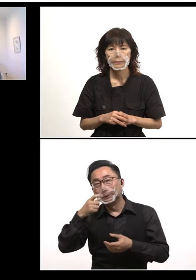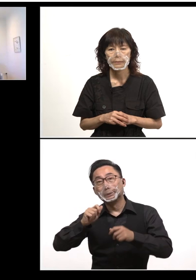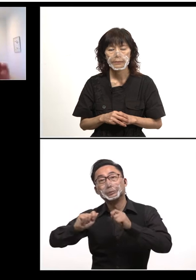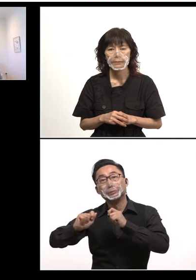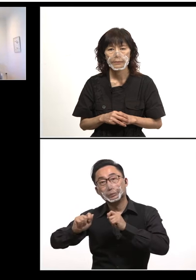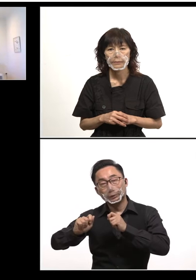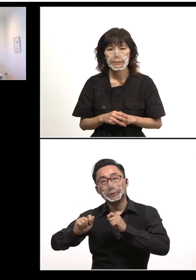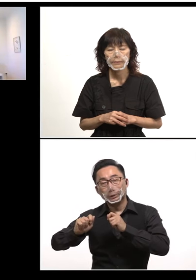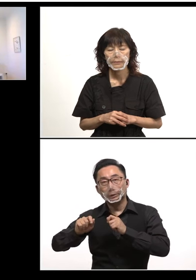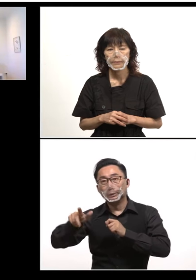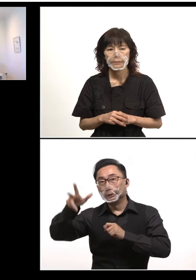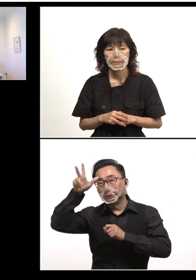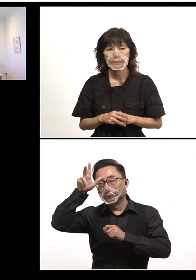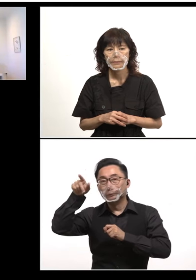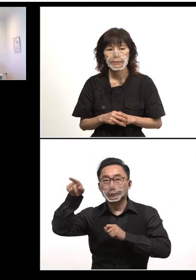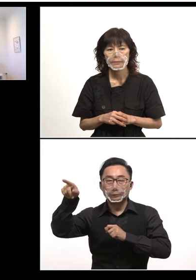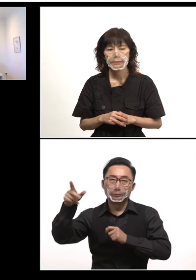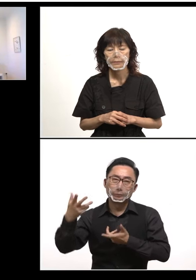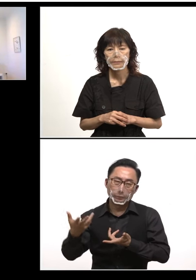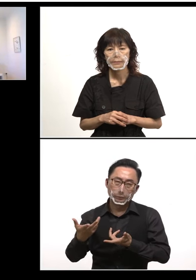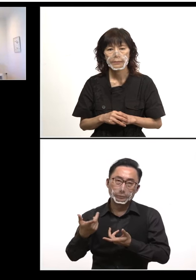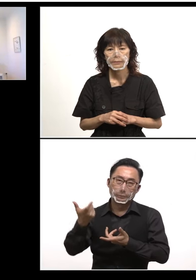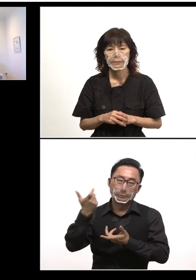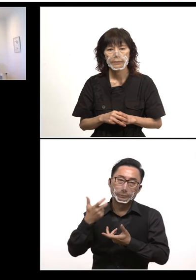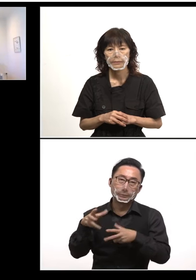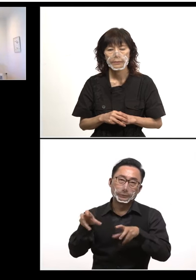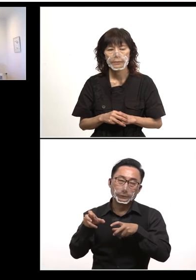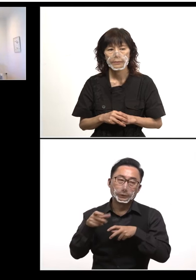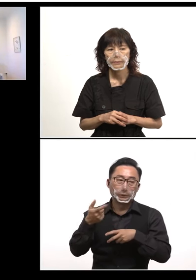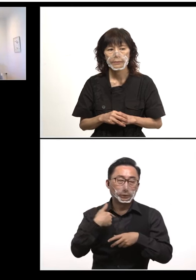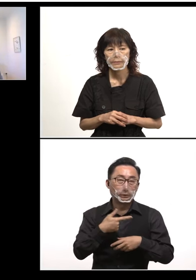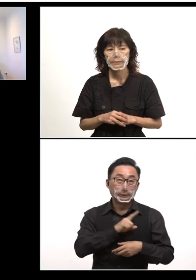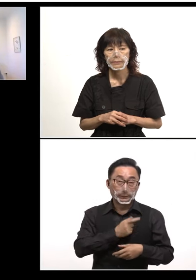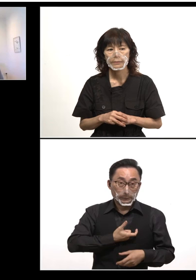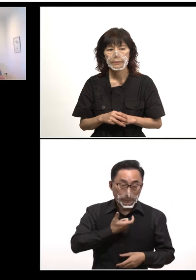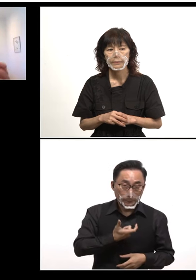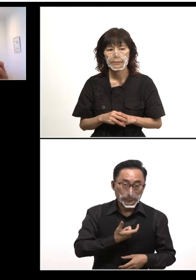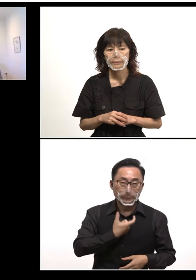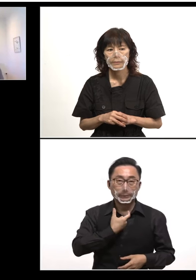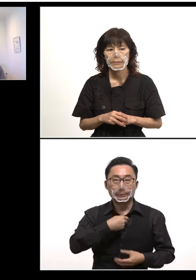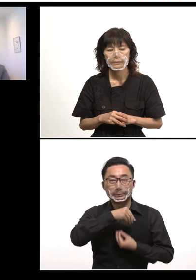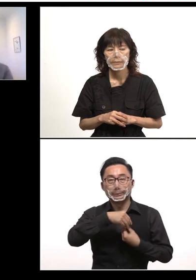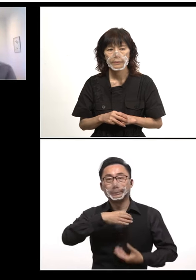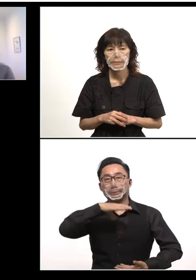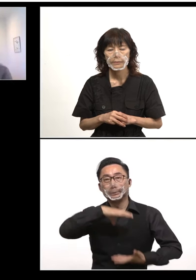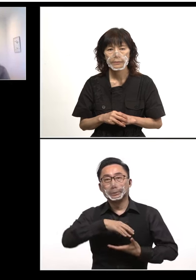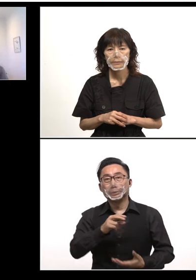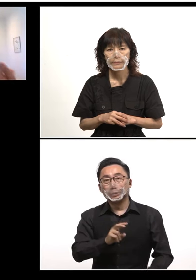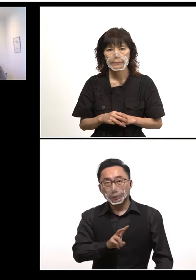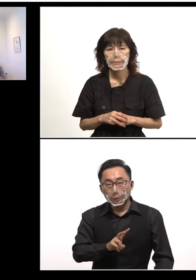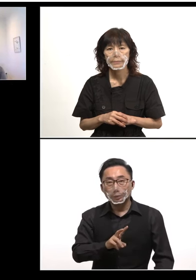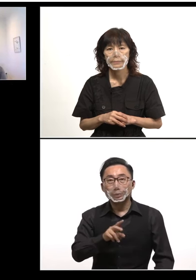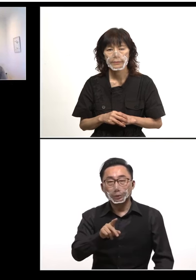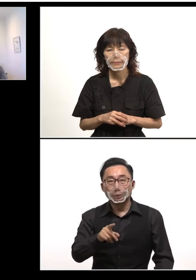is Sustainable Practices. You know, that kind of funding, these kind of policies, they need to be in place and need to stay in place. And we, as